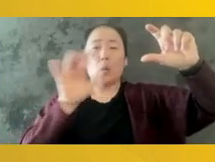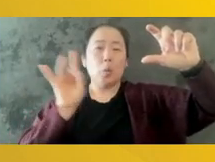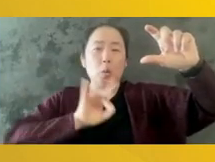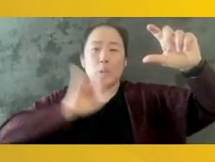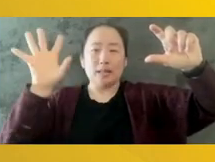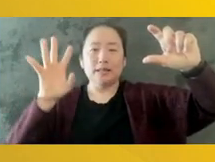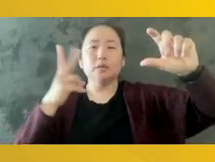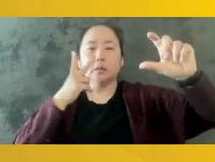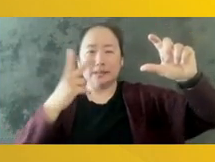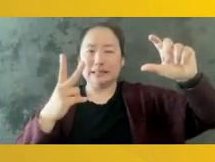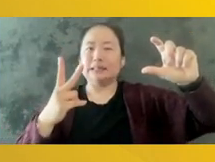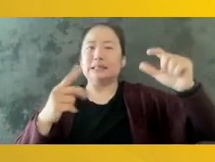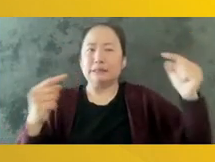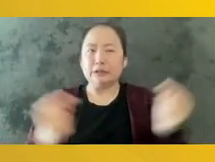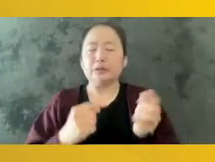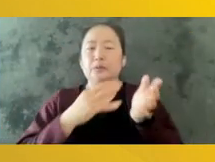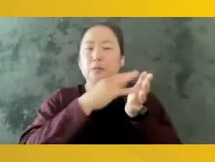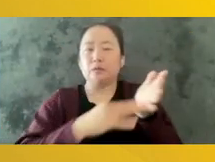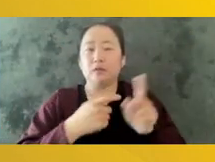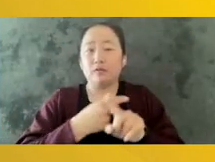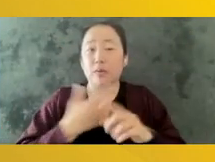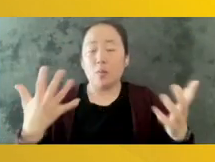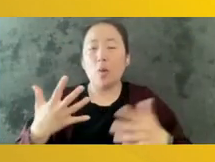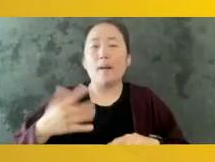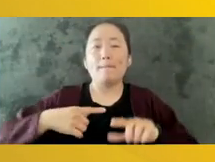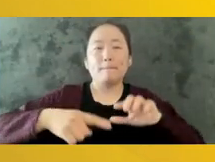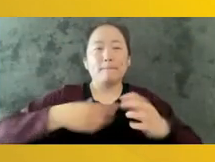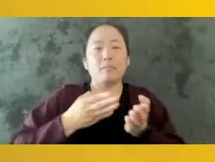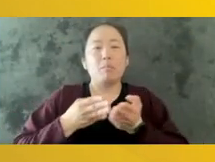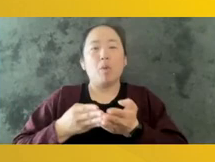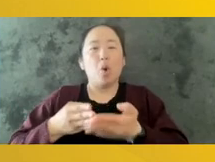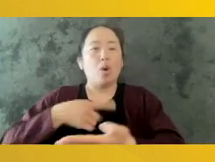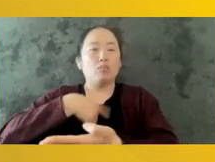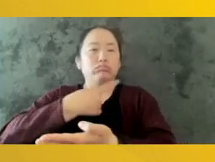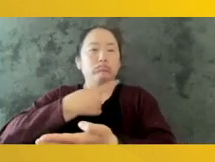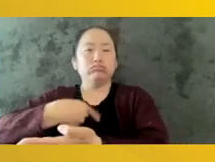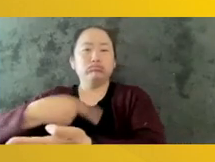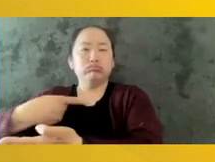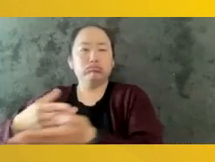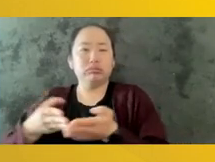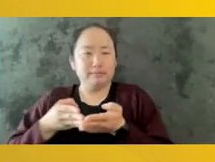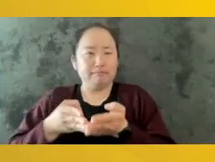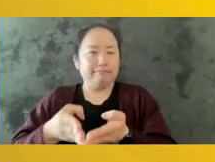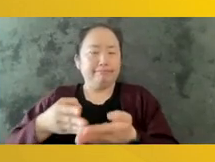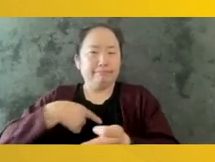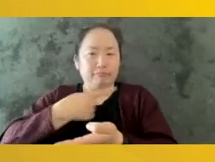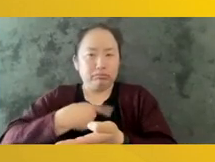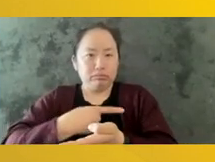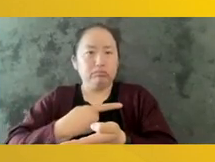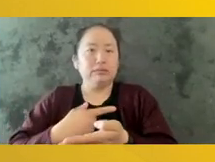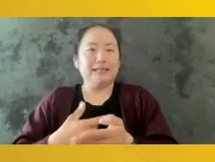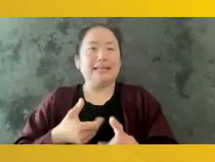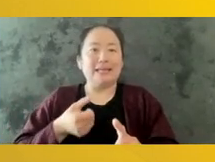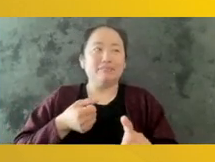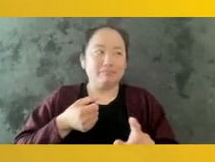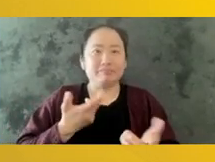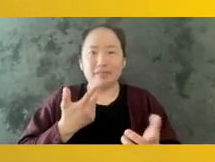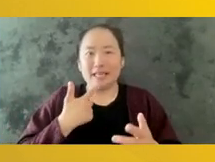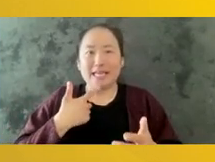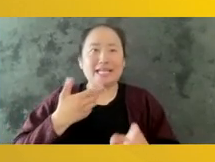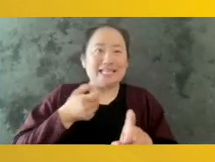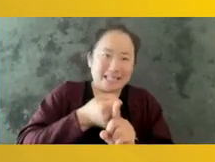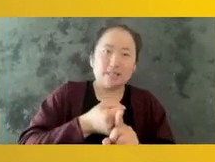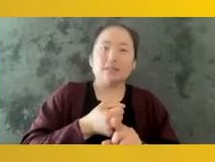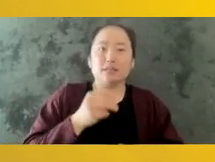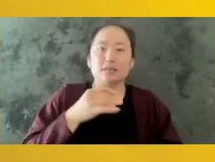see resulting from a propeller. So basically a motor from a boat hitting a whale. And these parallel